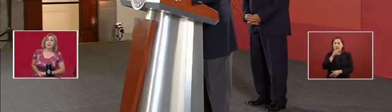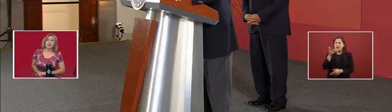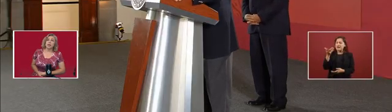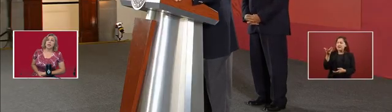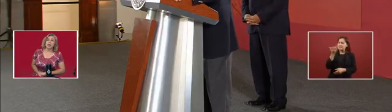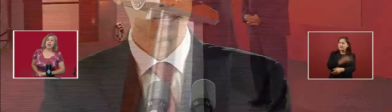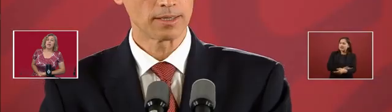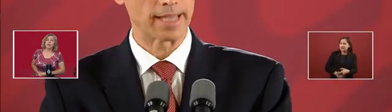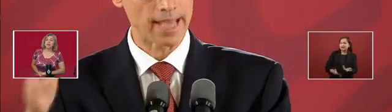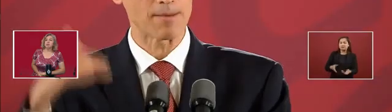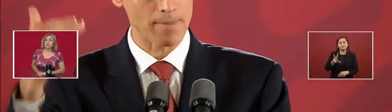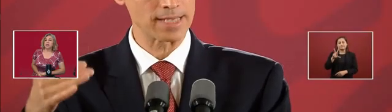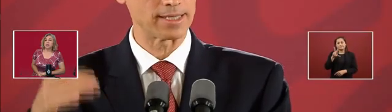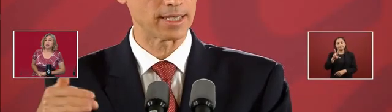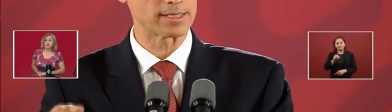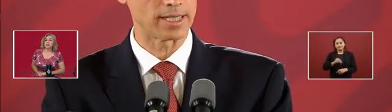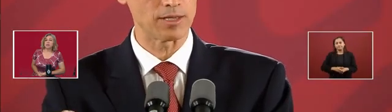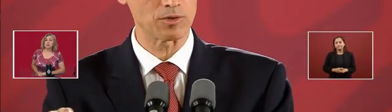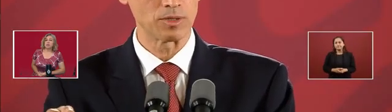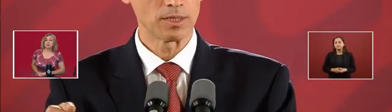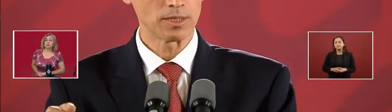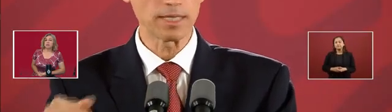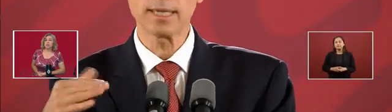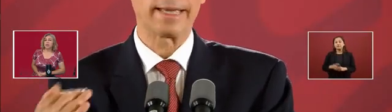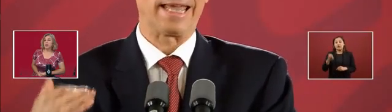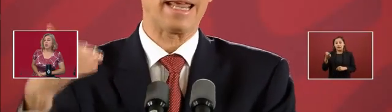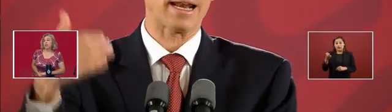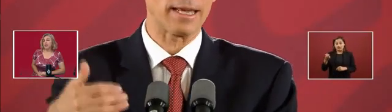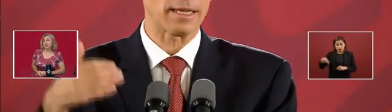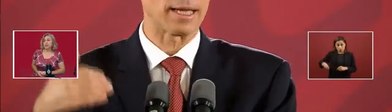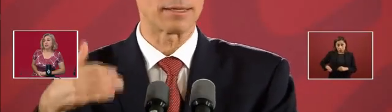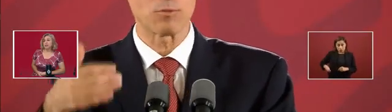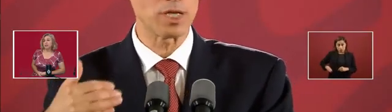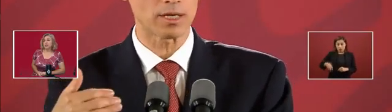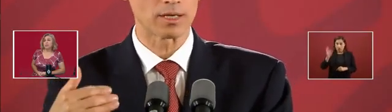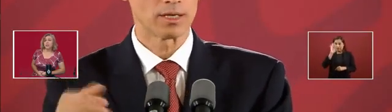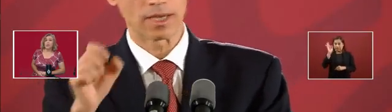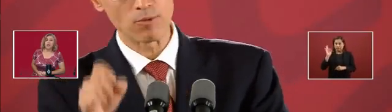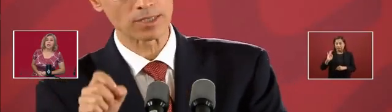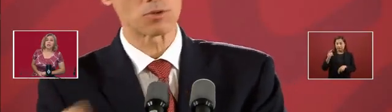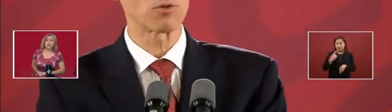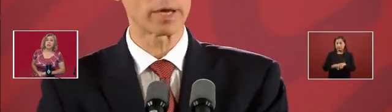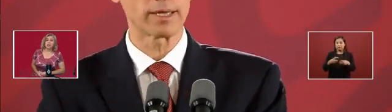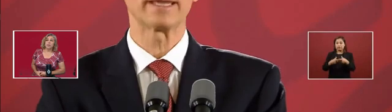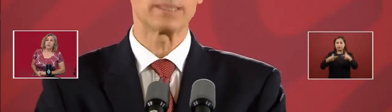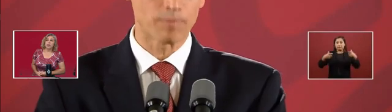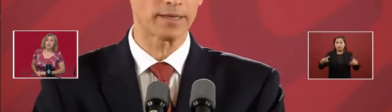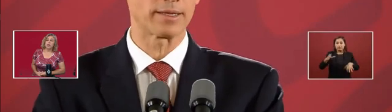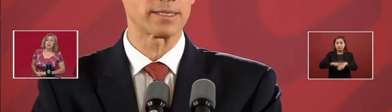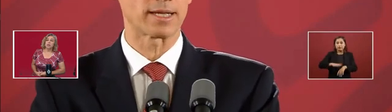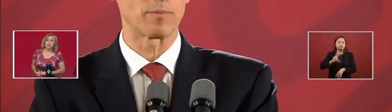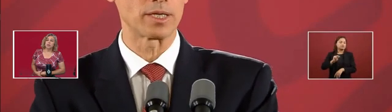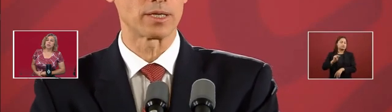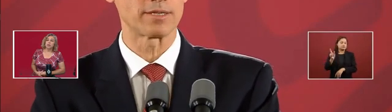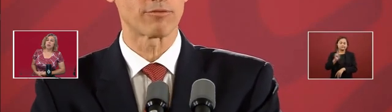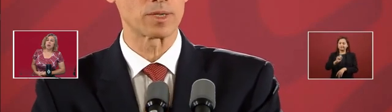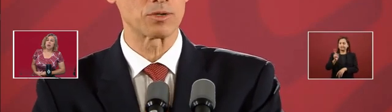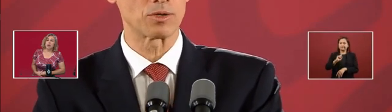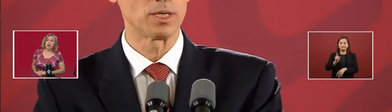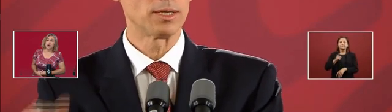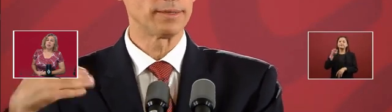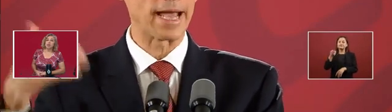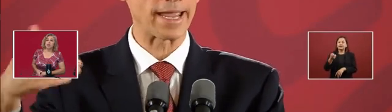measures. And it was given through the Department of Acquisitions. So please do not be worried that it was